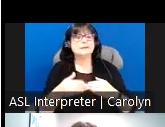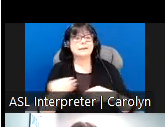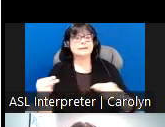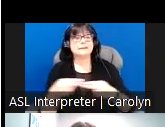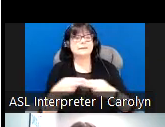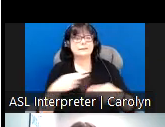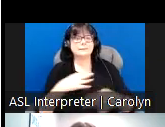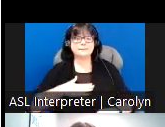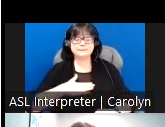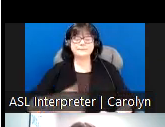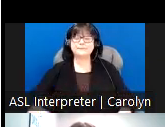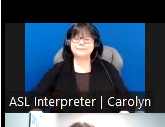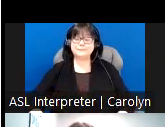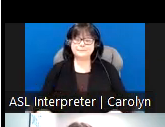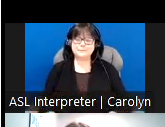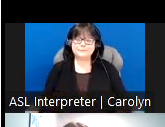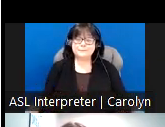please.